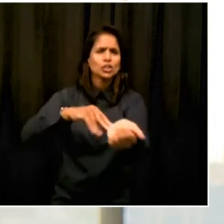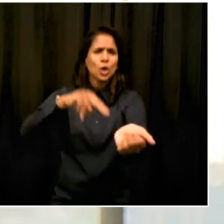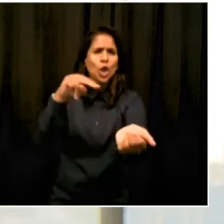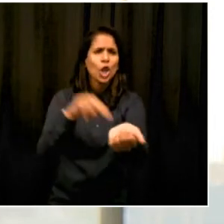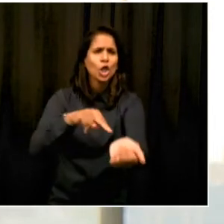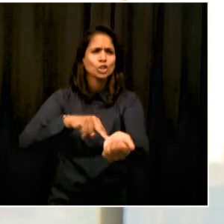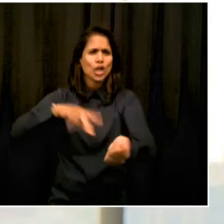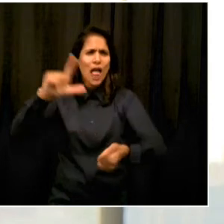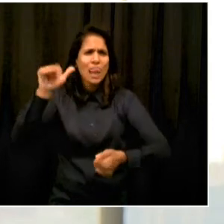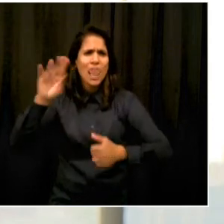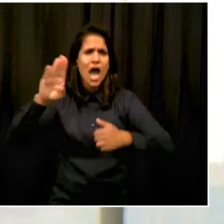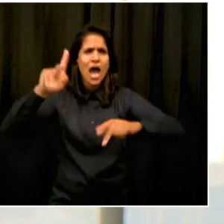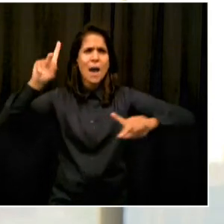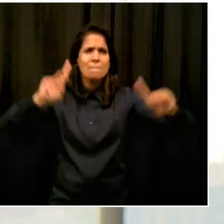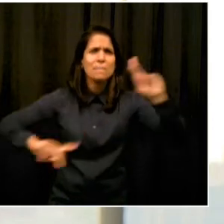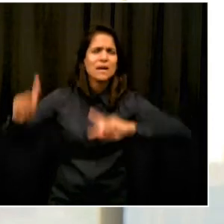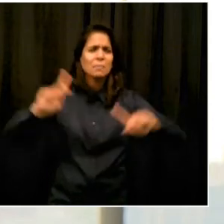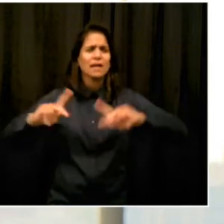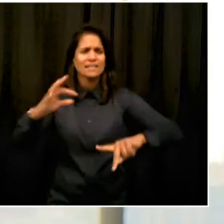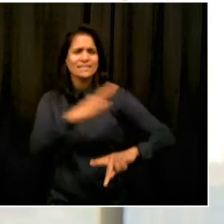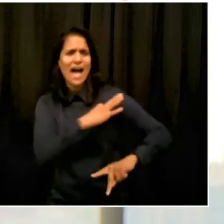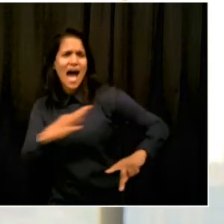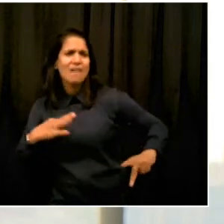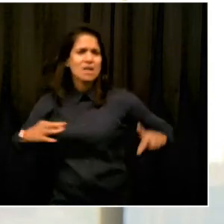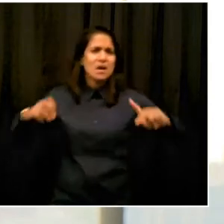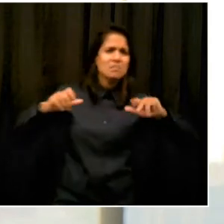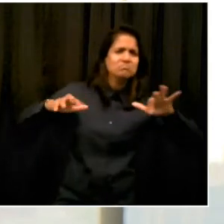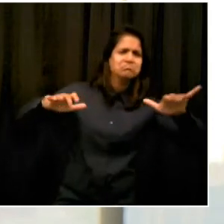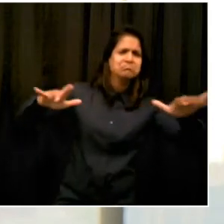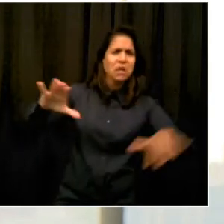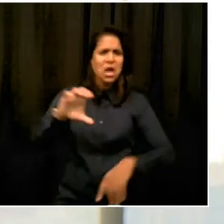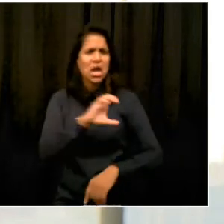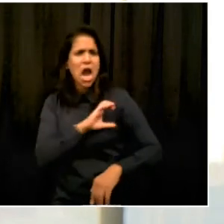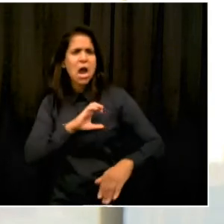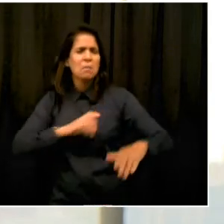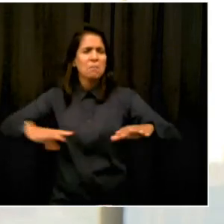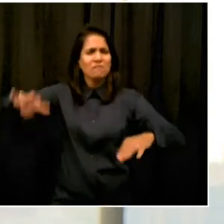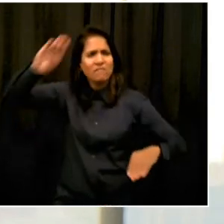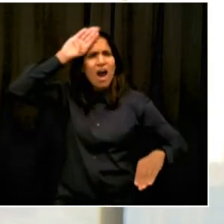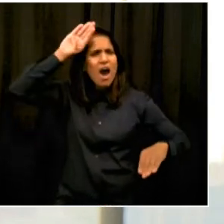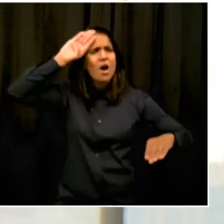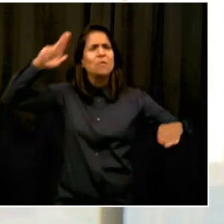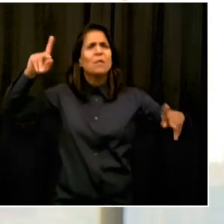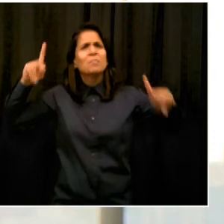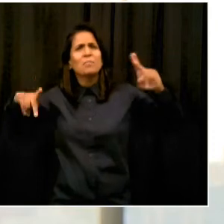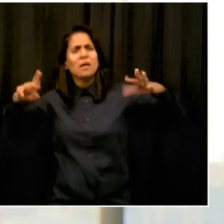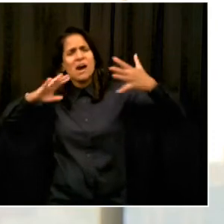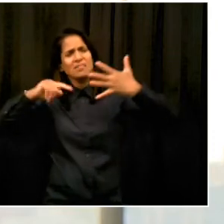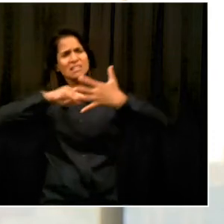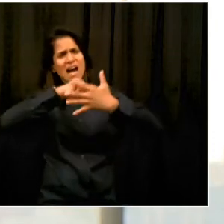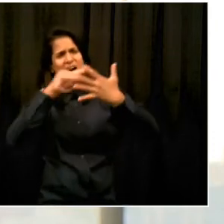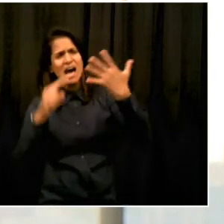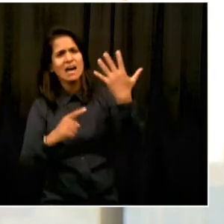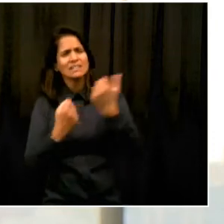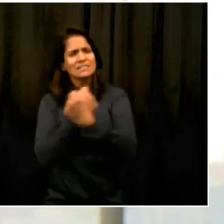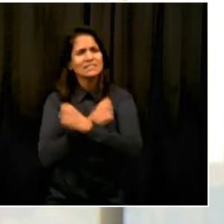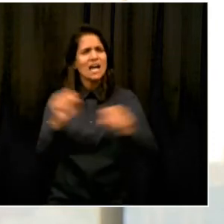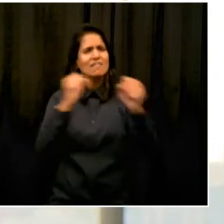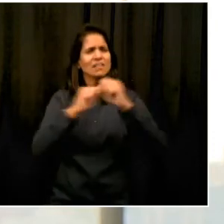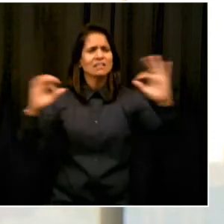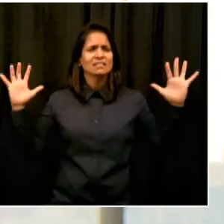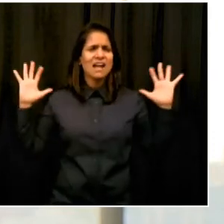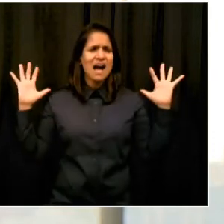researchers, industry innovators, healthcare nonprofits, and economic